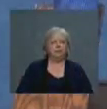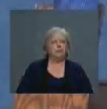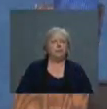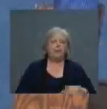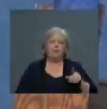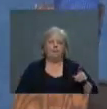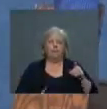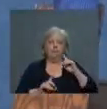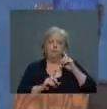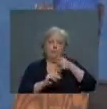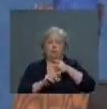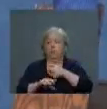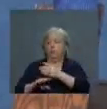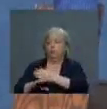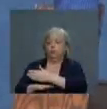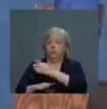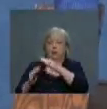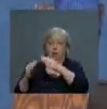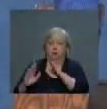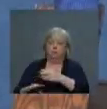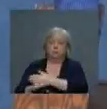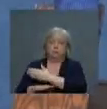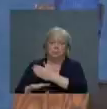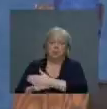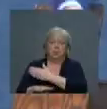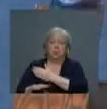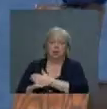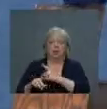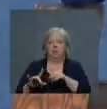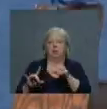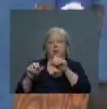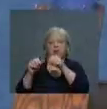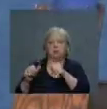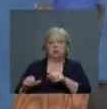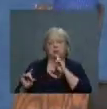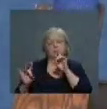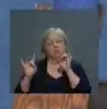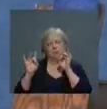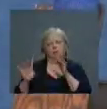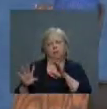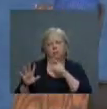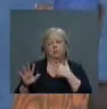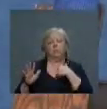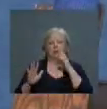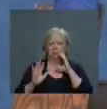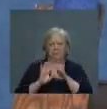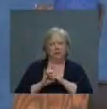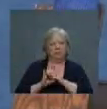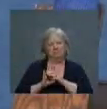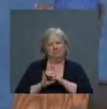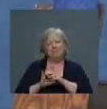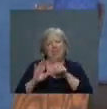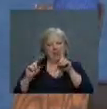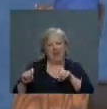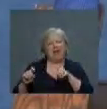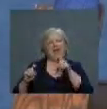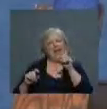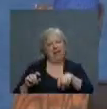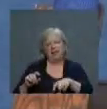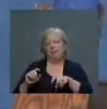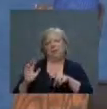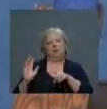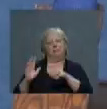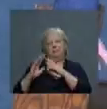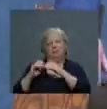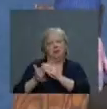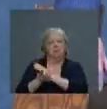had intended to rehabilitate it, and it is a horrible shape. We have some photographs of it, so it had to be demolished.